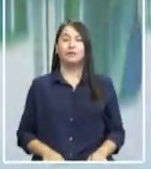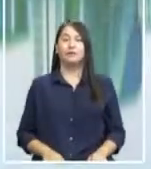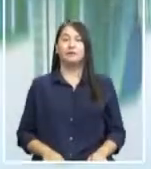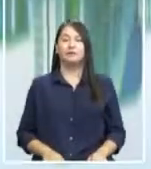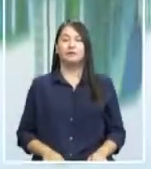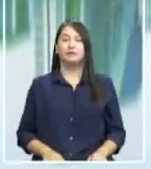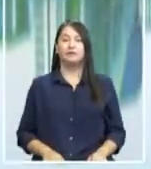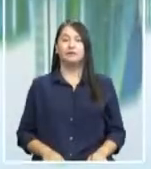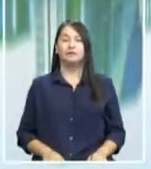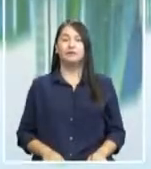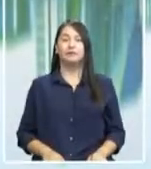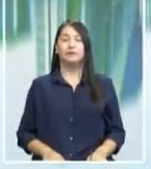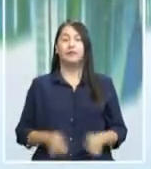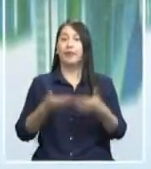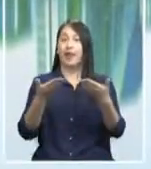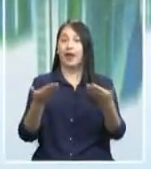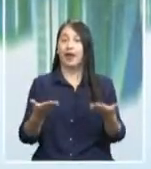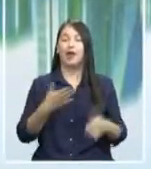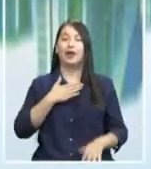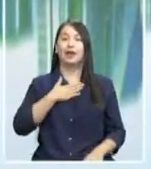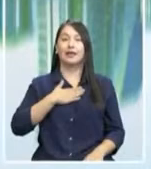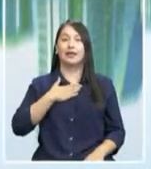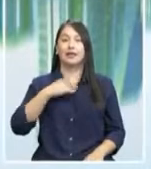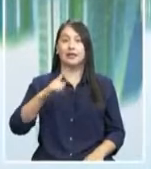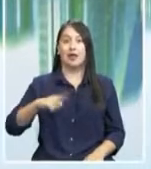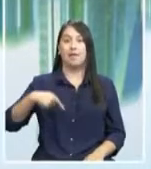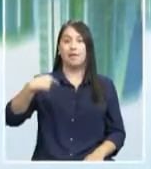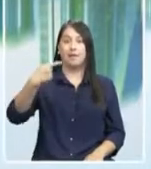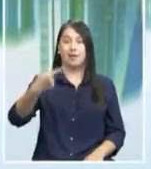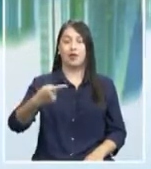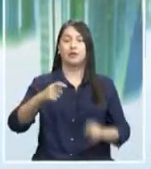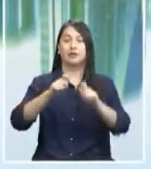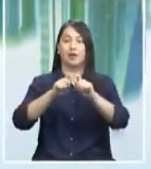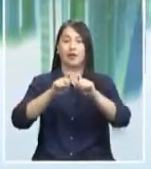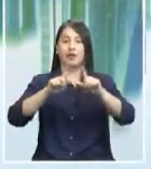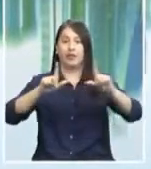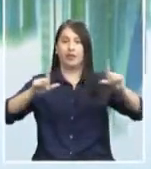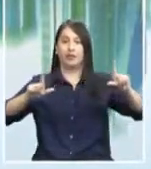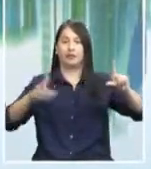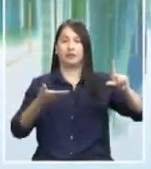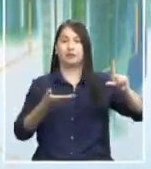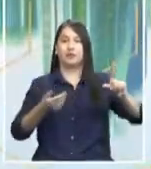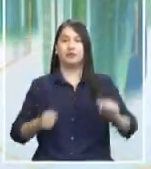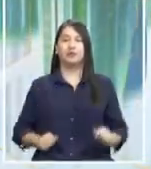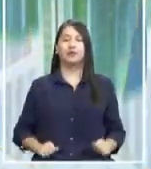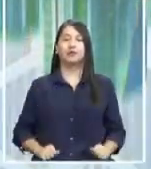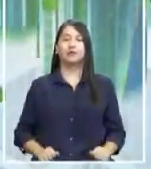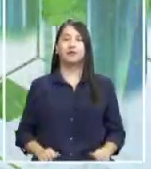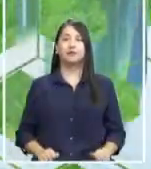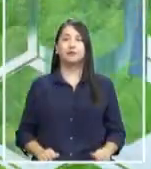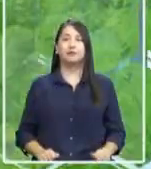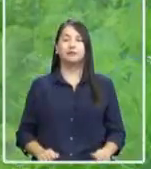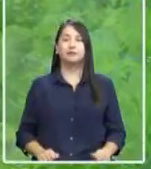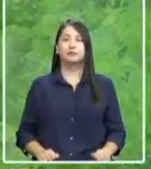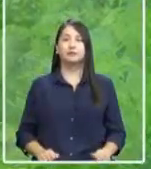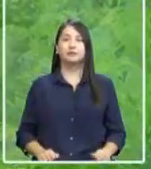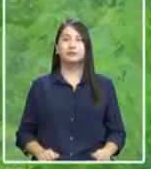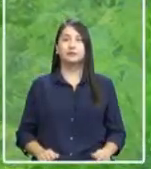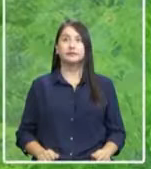to the next slide. And I cannot move on my next slide. There's a